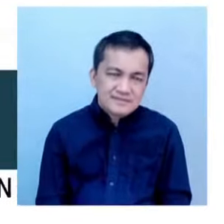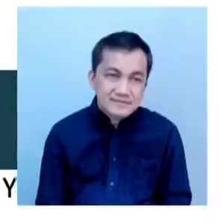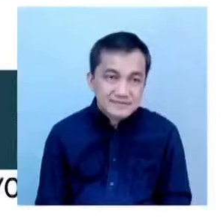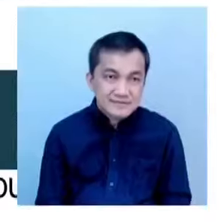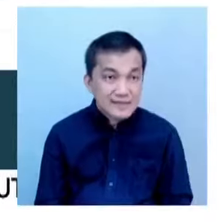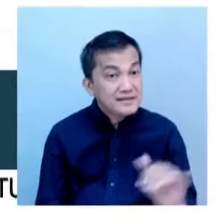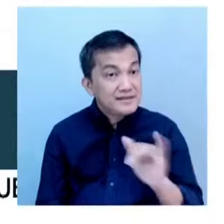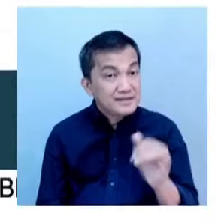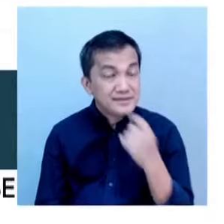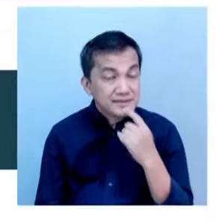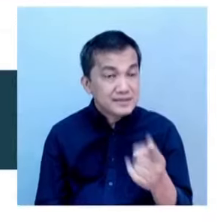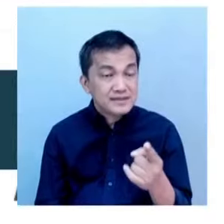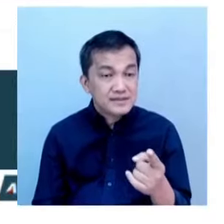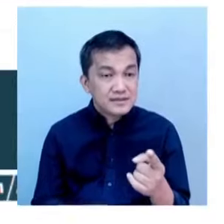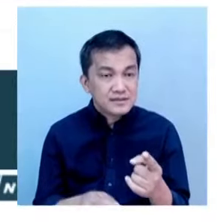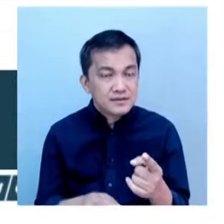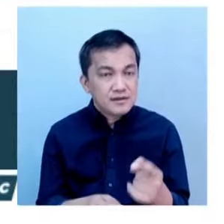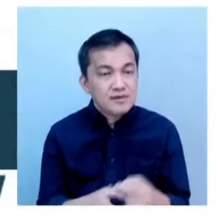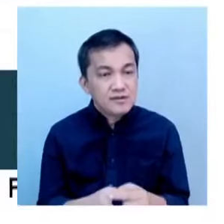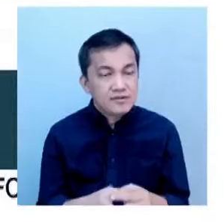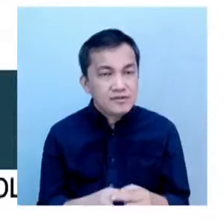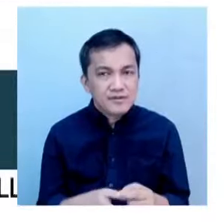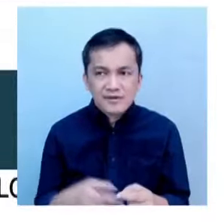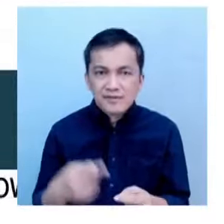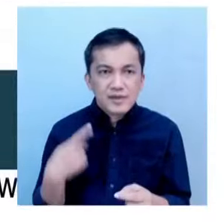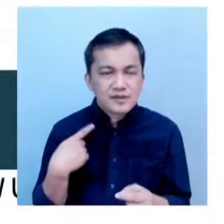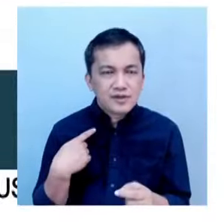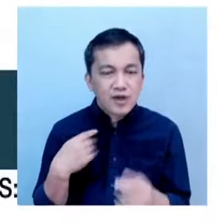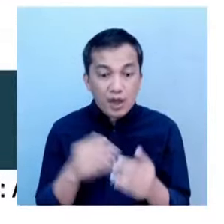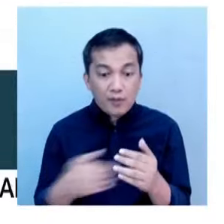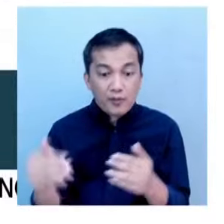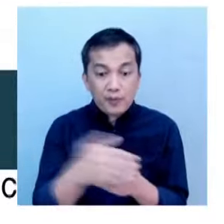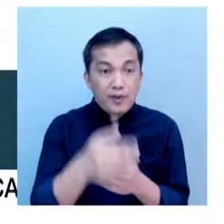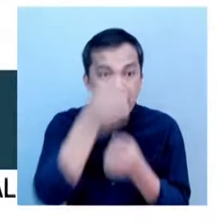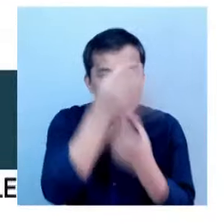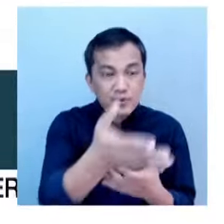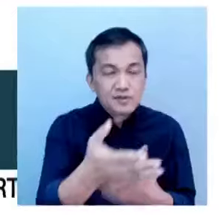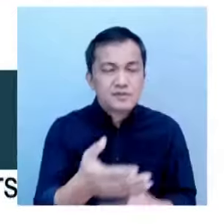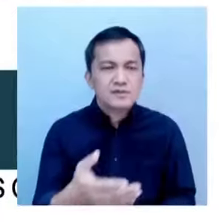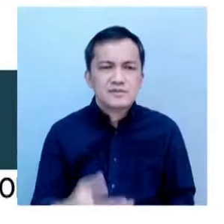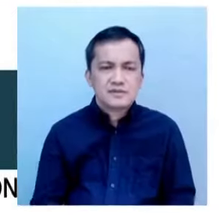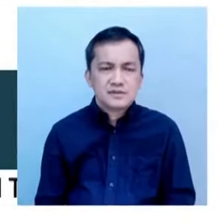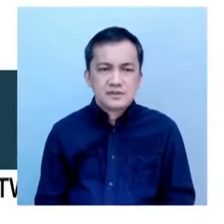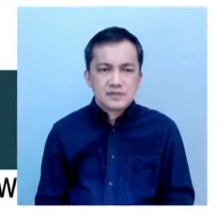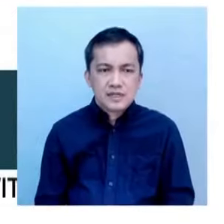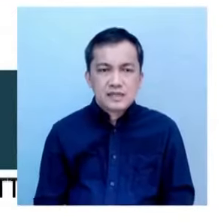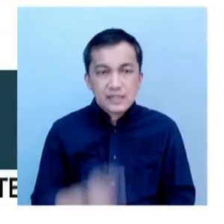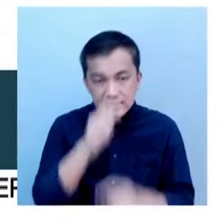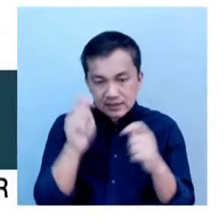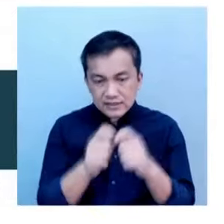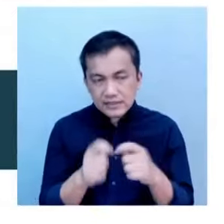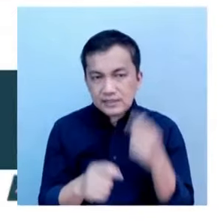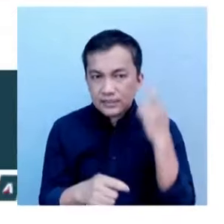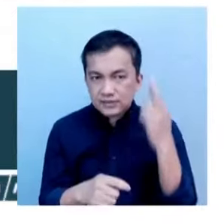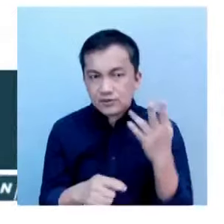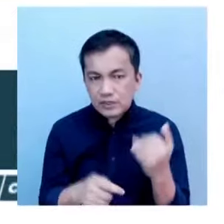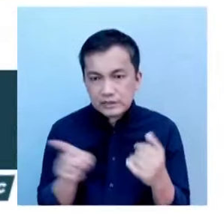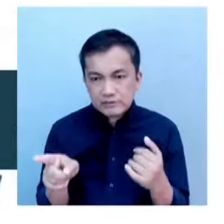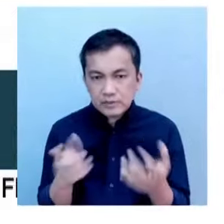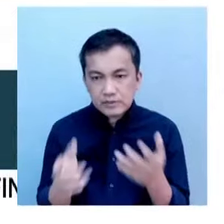and appropriately said, merong abiso no, na nangyayari. And exactly the reason why we said that they're